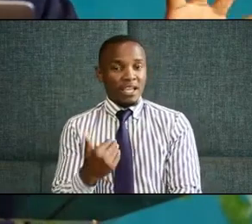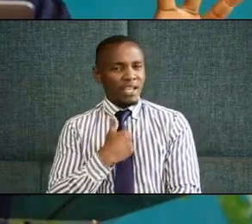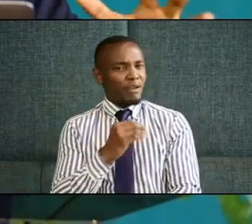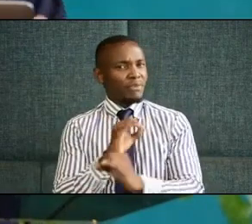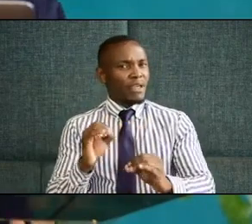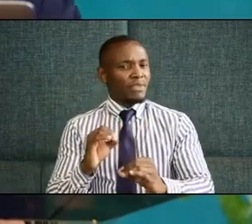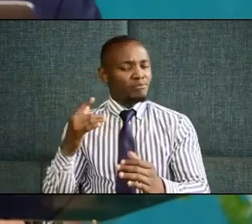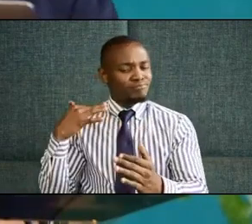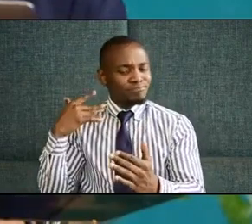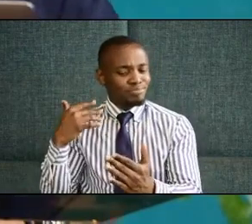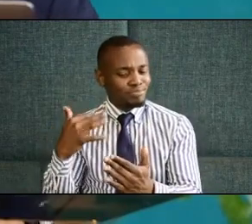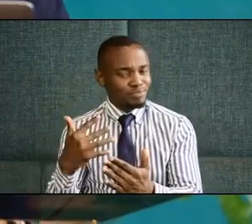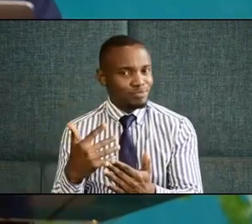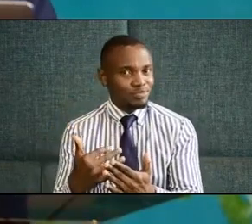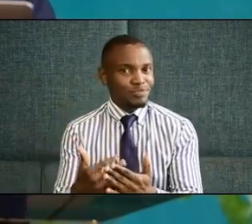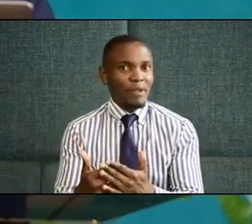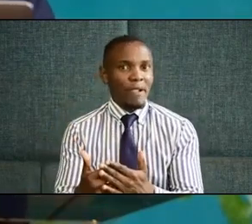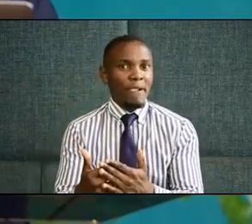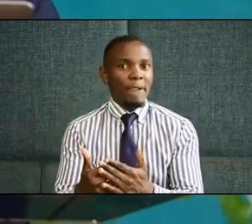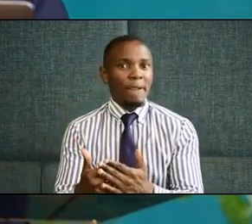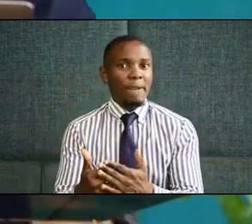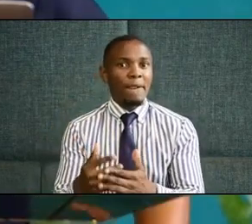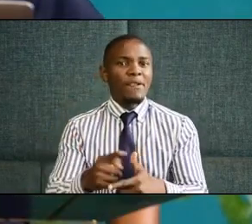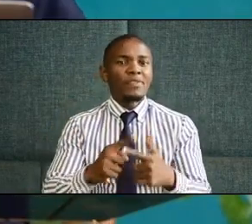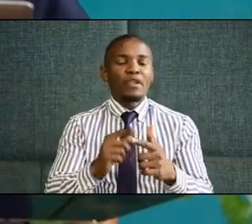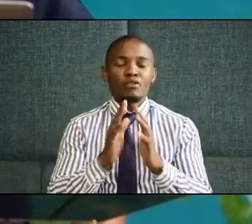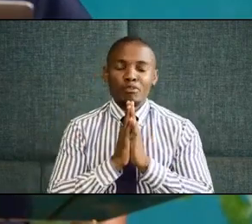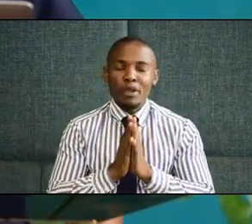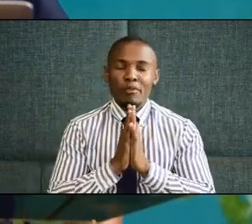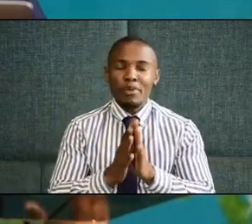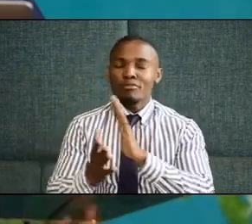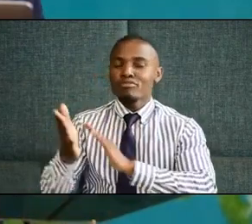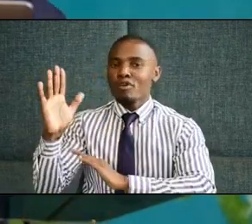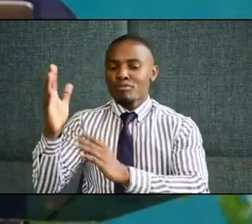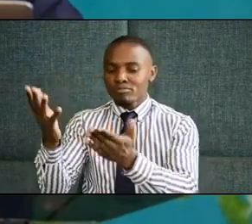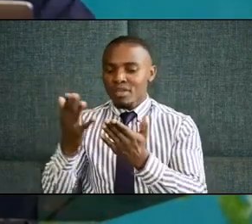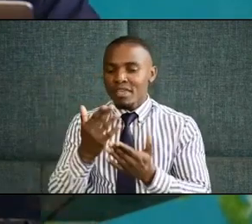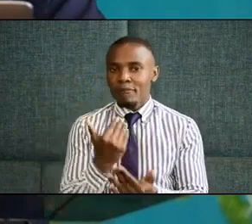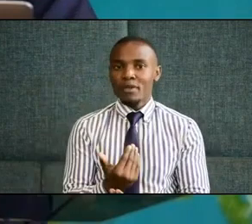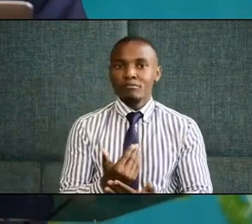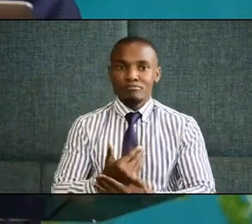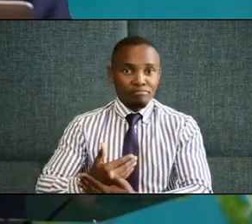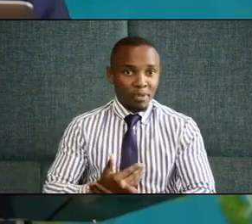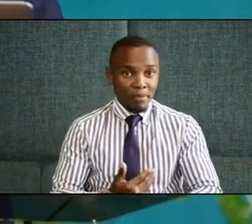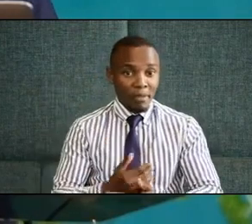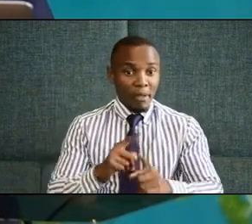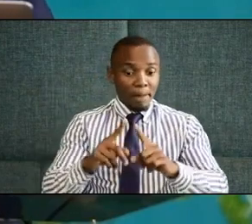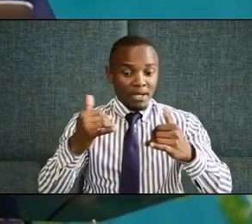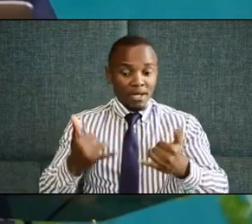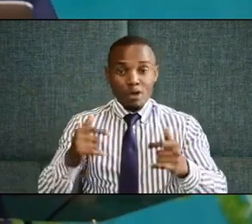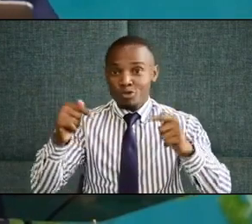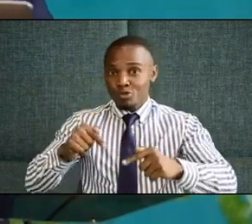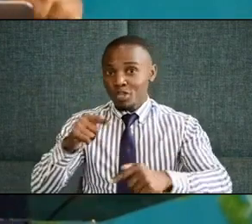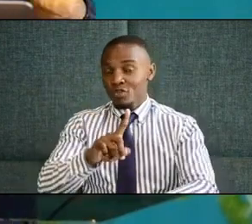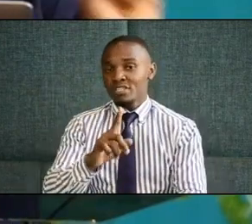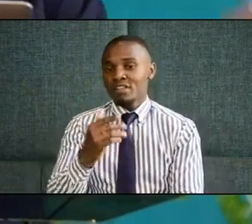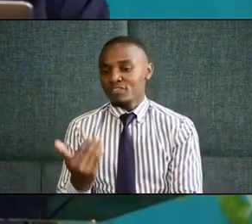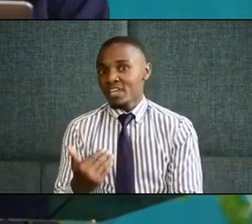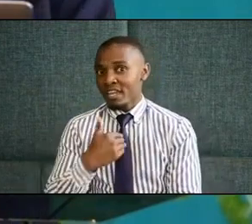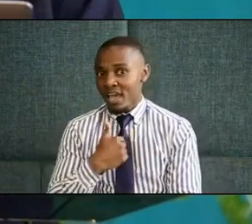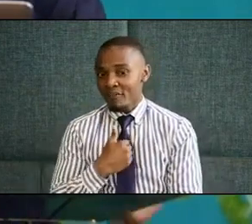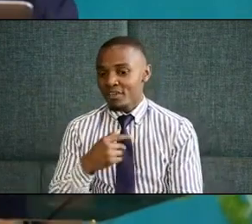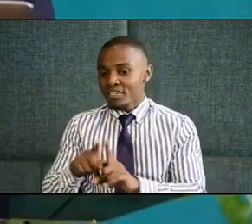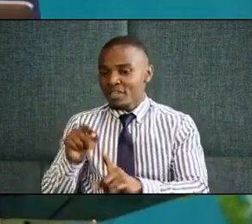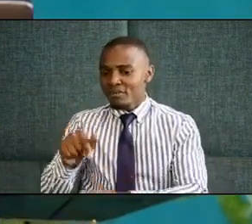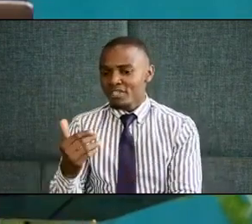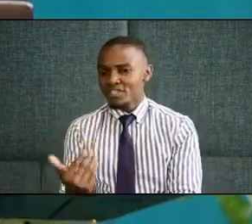for years, Lord, bless my womb and bless my loin. Today, you have a child, and the